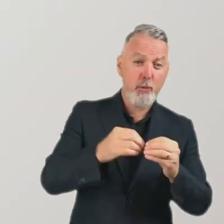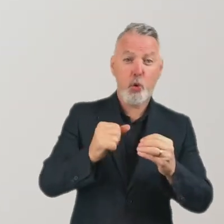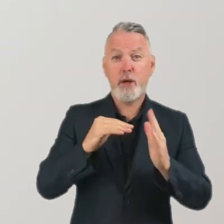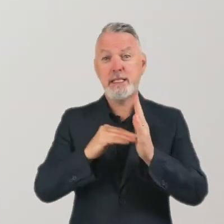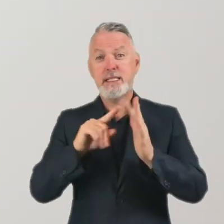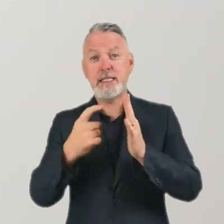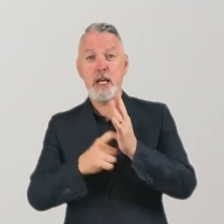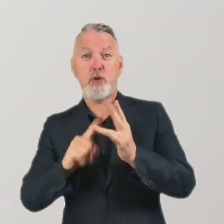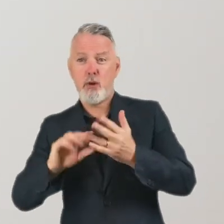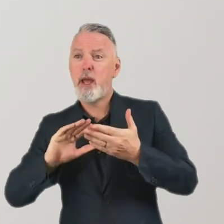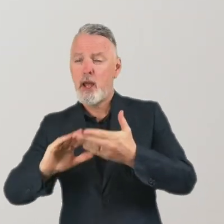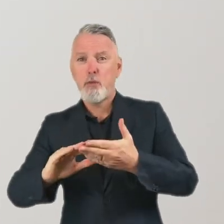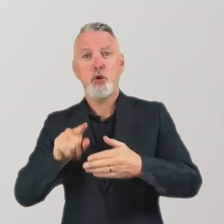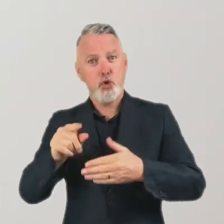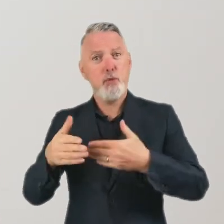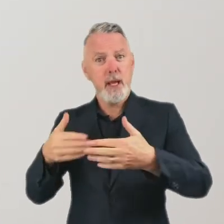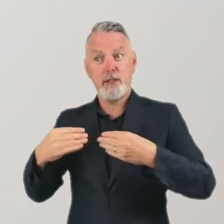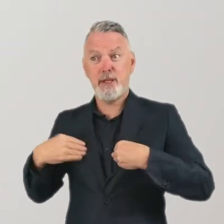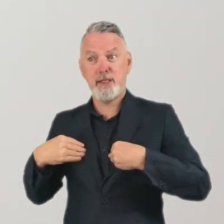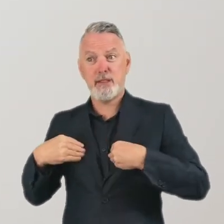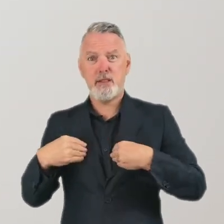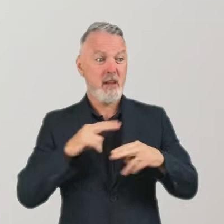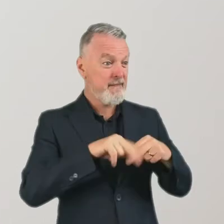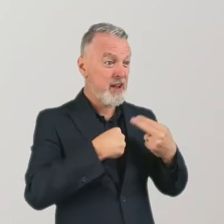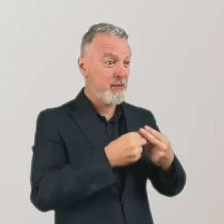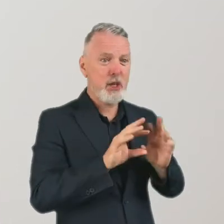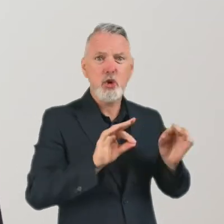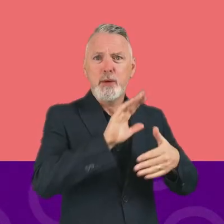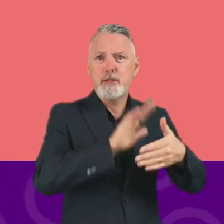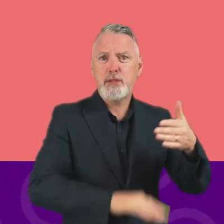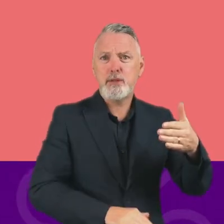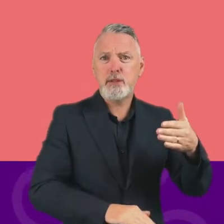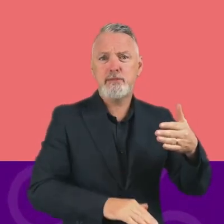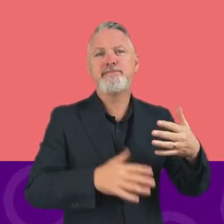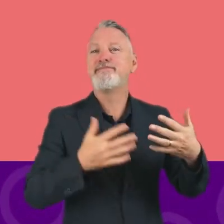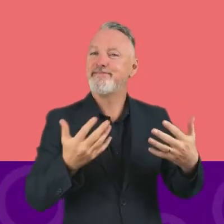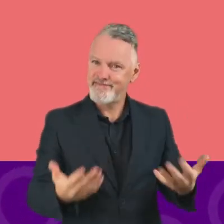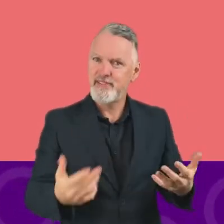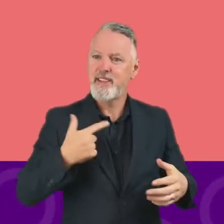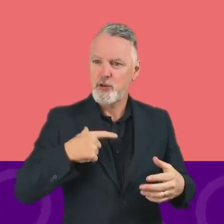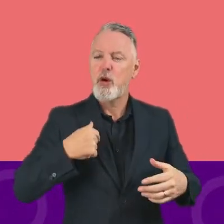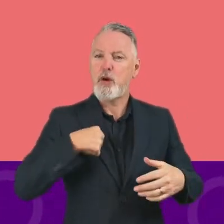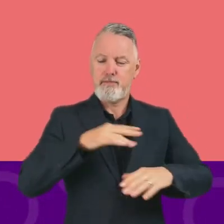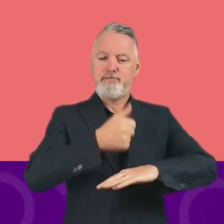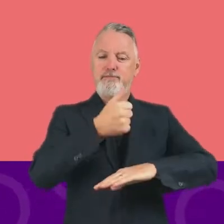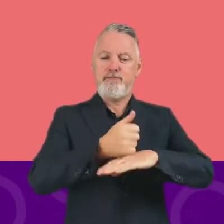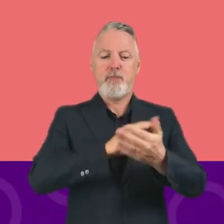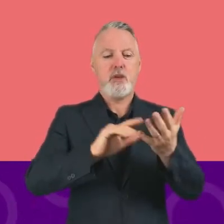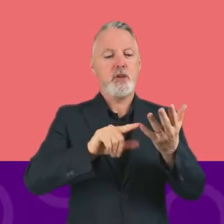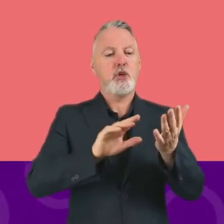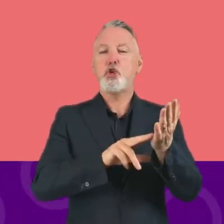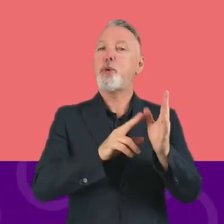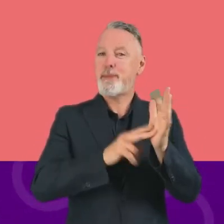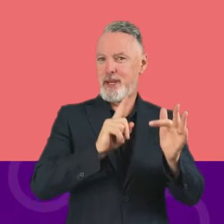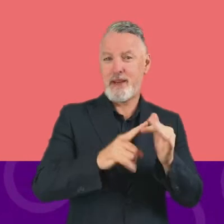can families be expected to when it comes to their NDIS budget? And that's why we have built Humane, the easiest way